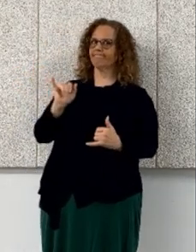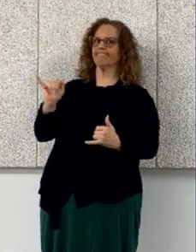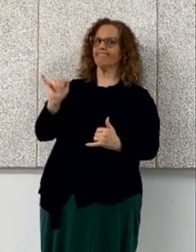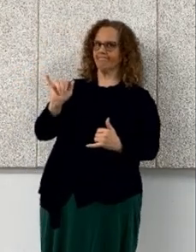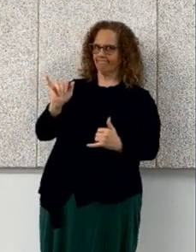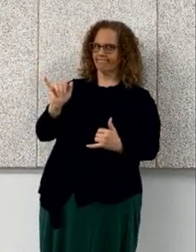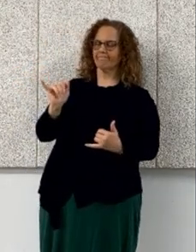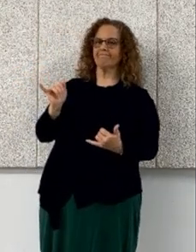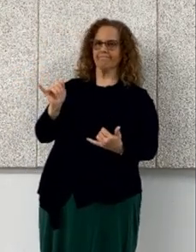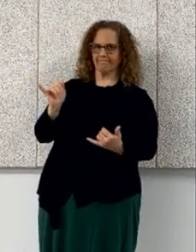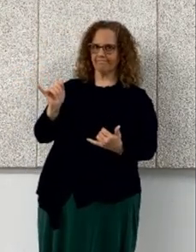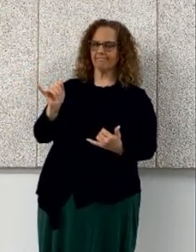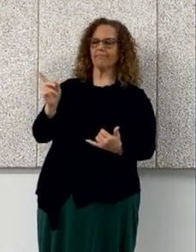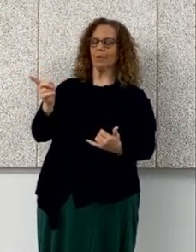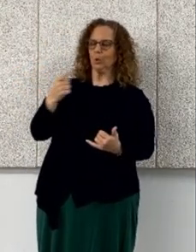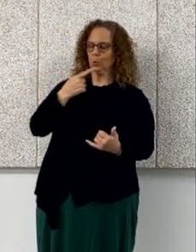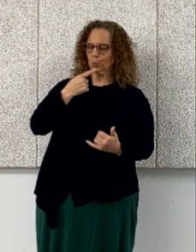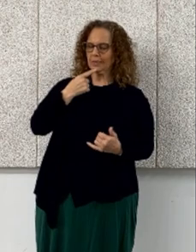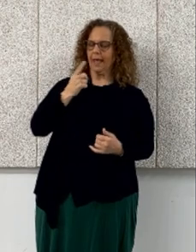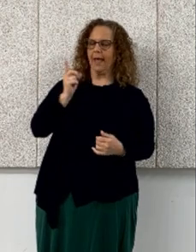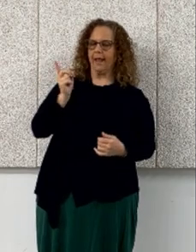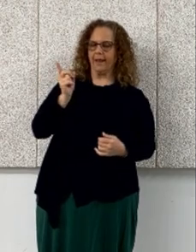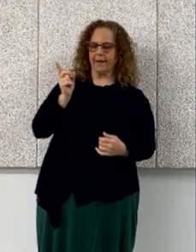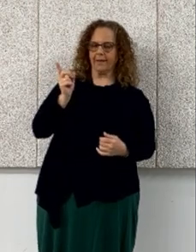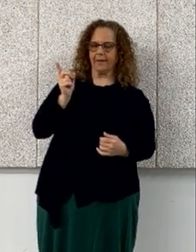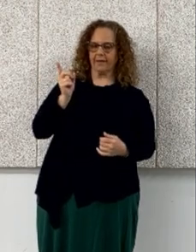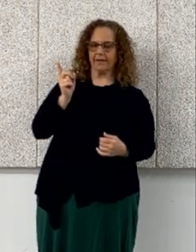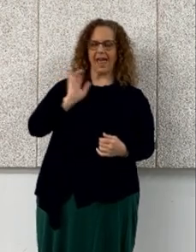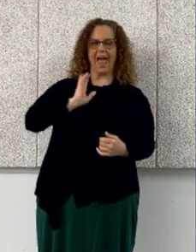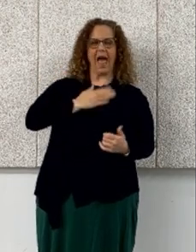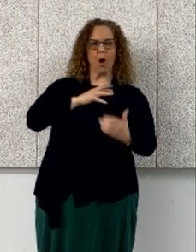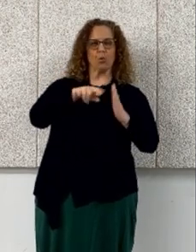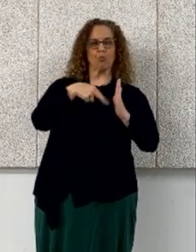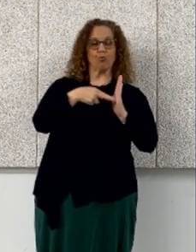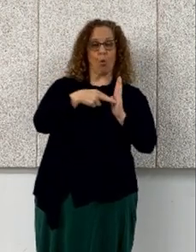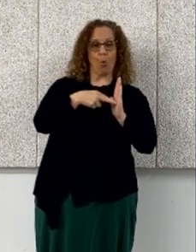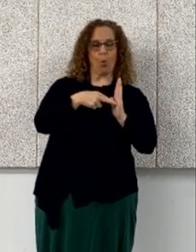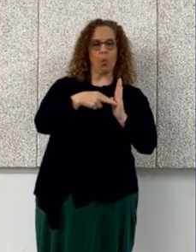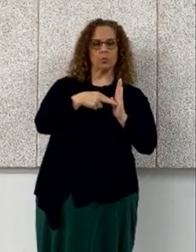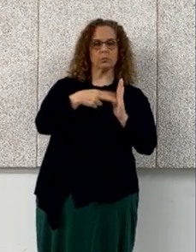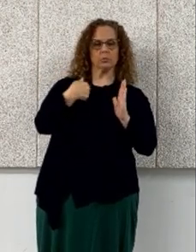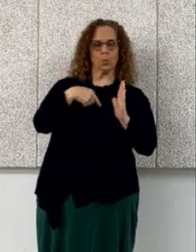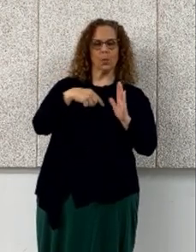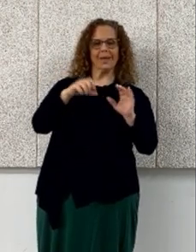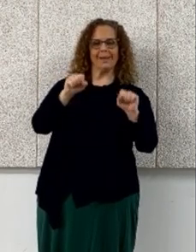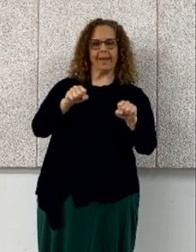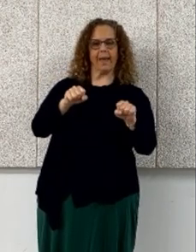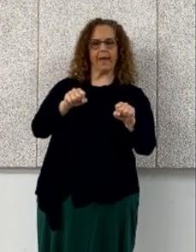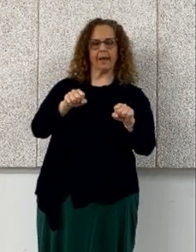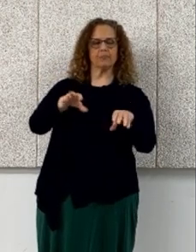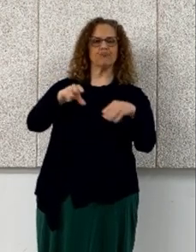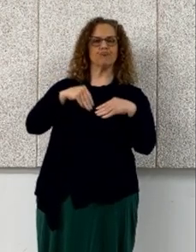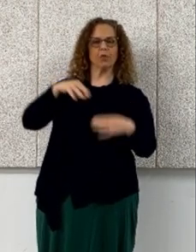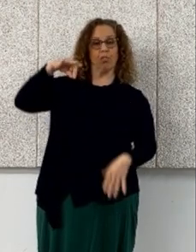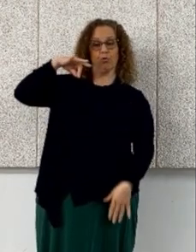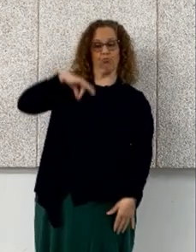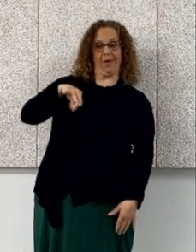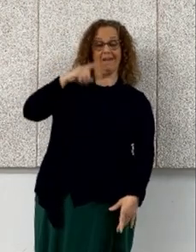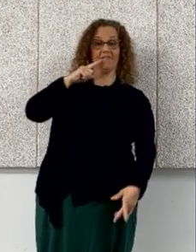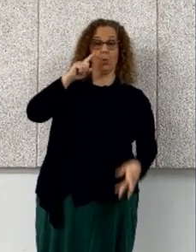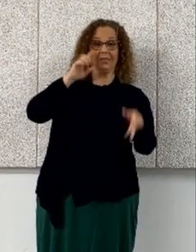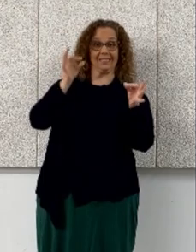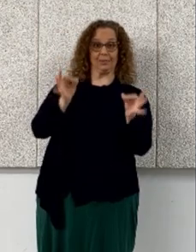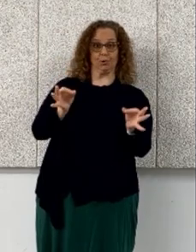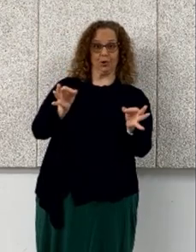but this piece about, you know, in our roles, we get to take the credit for good decisions.